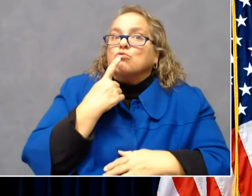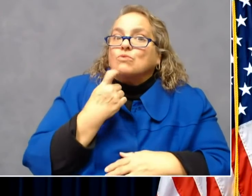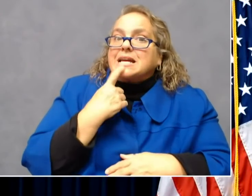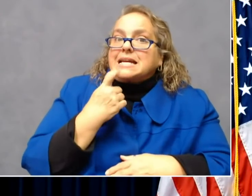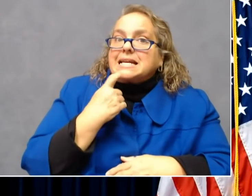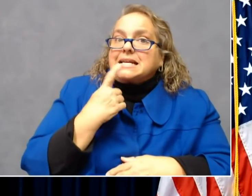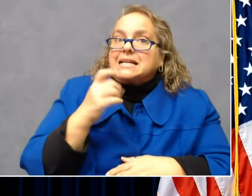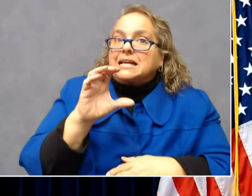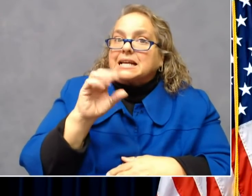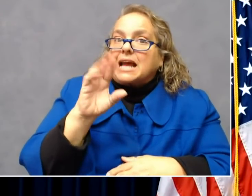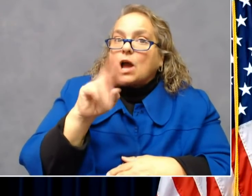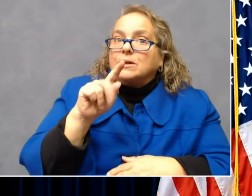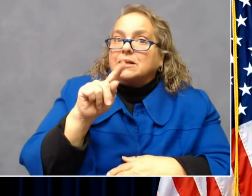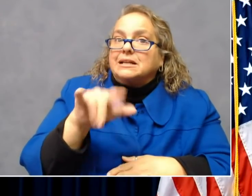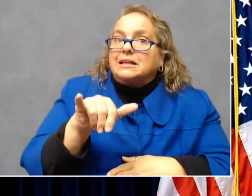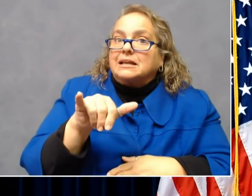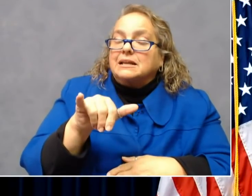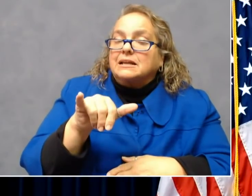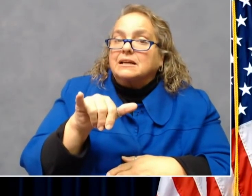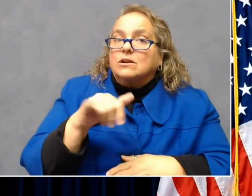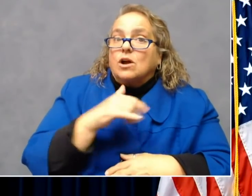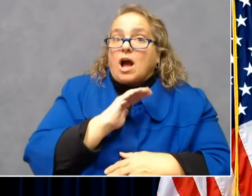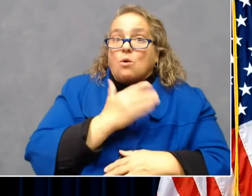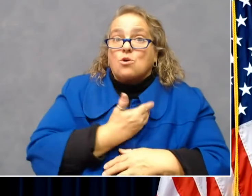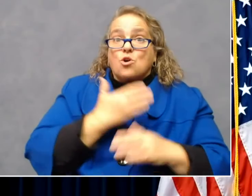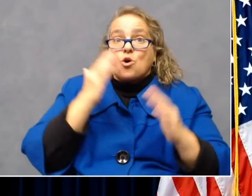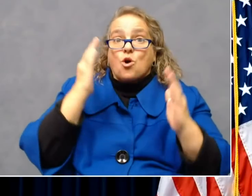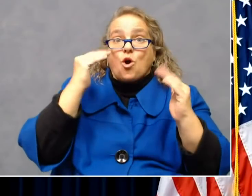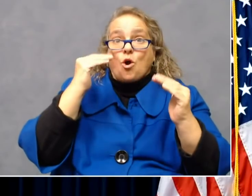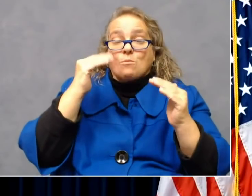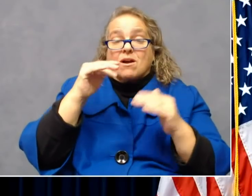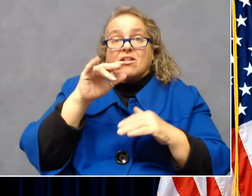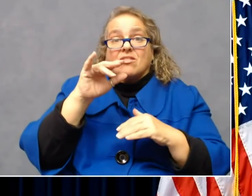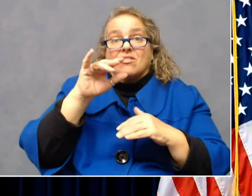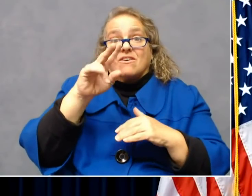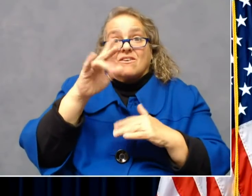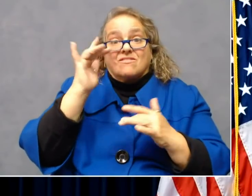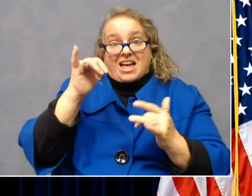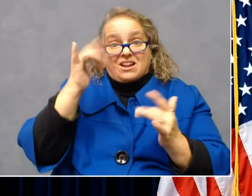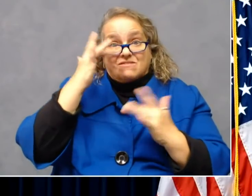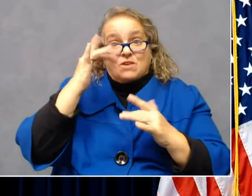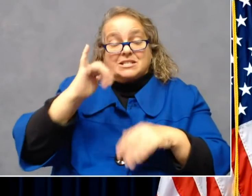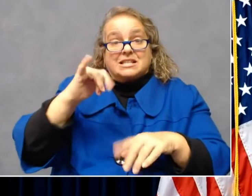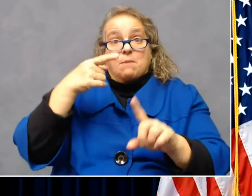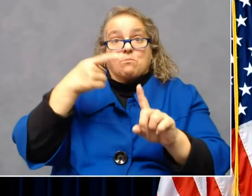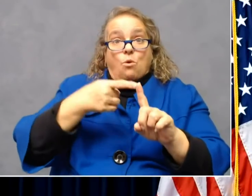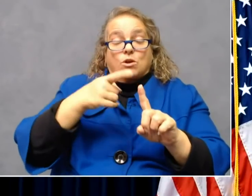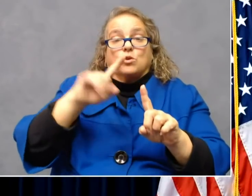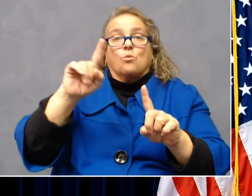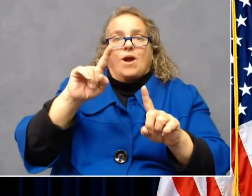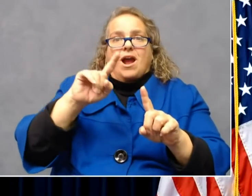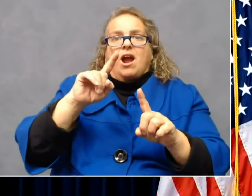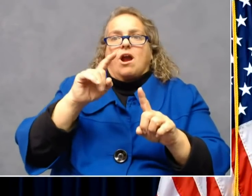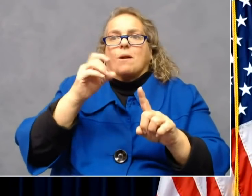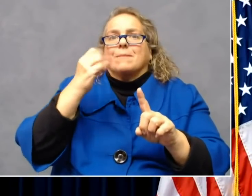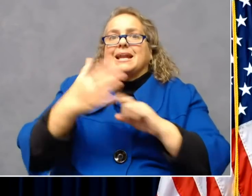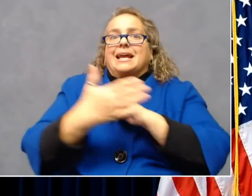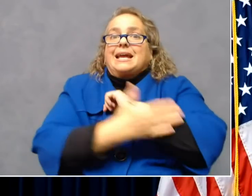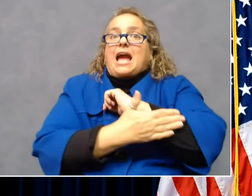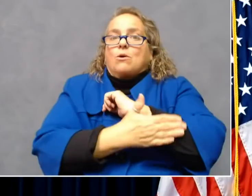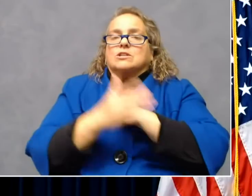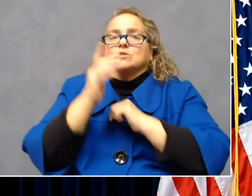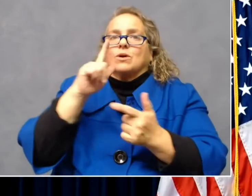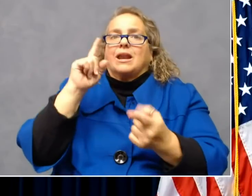that we have tamped down the virus by that point to where there's significant opportunity out there. But right now, we don't